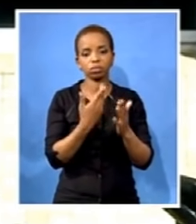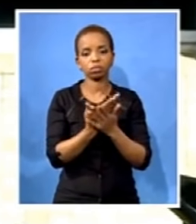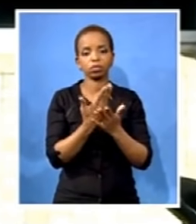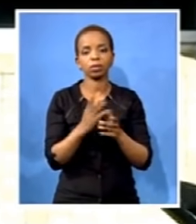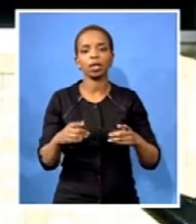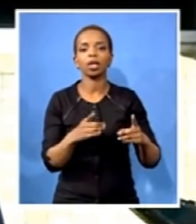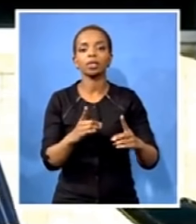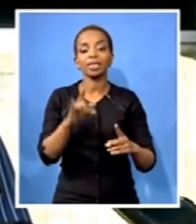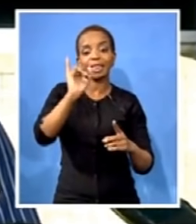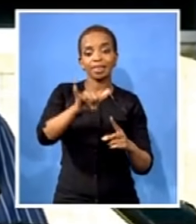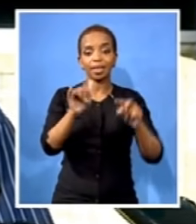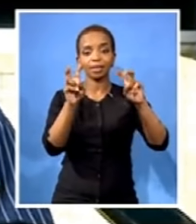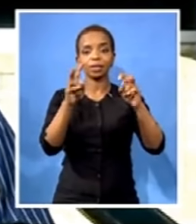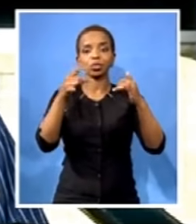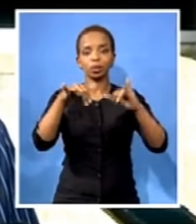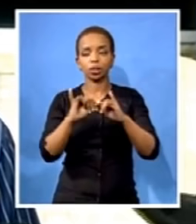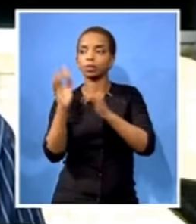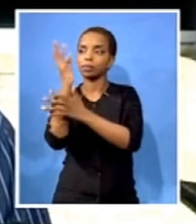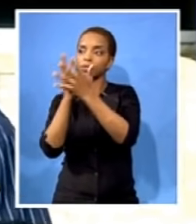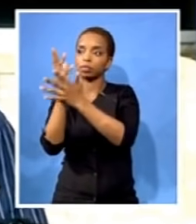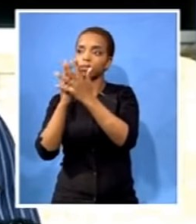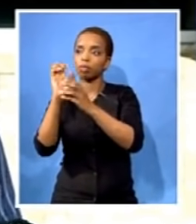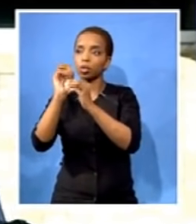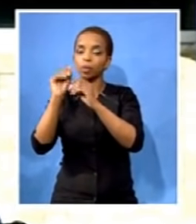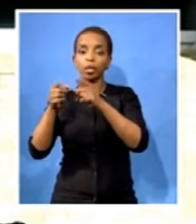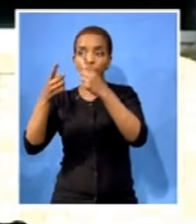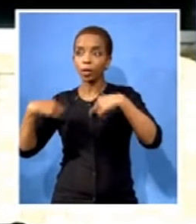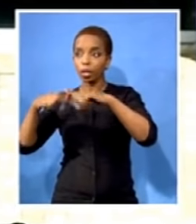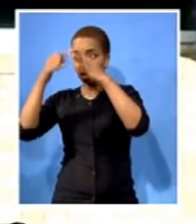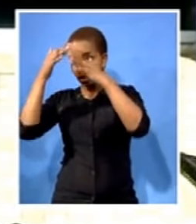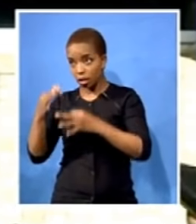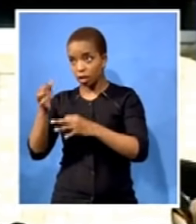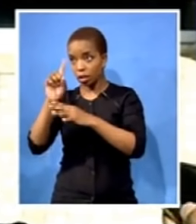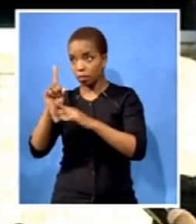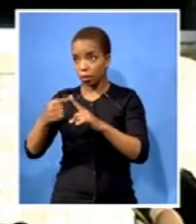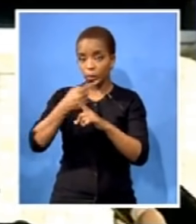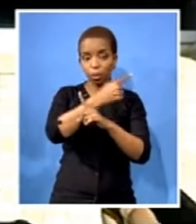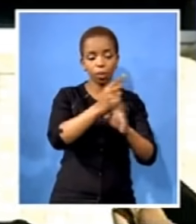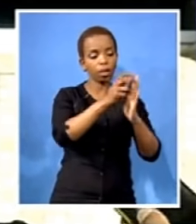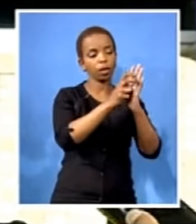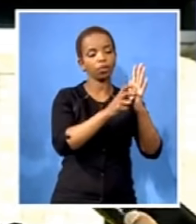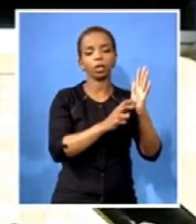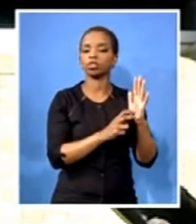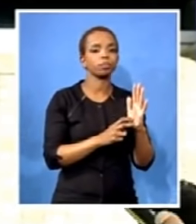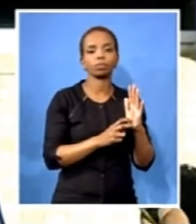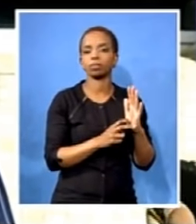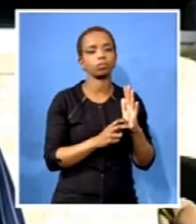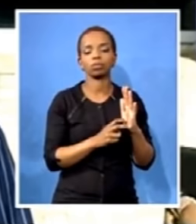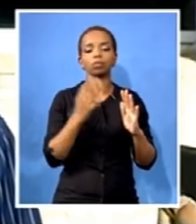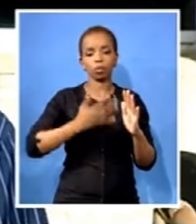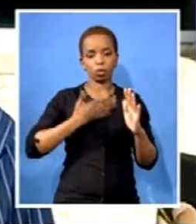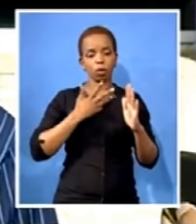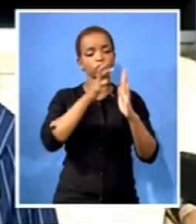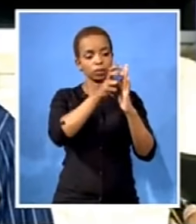not ultra-verse with the regulations. They are very consistent, and we address the part